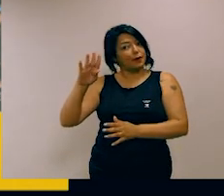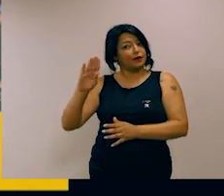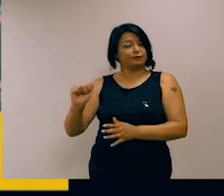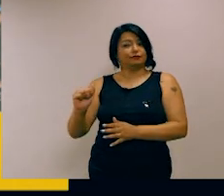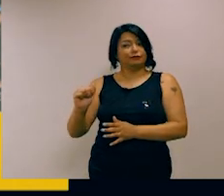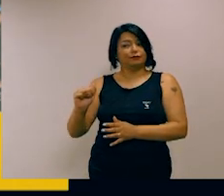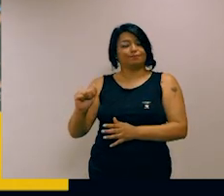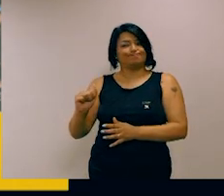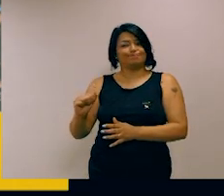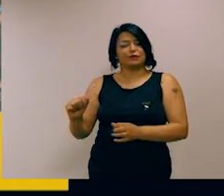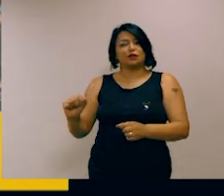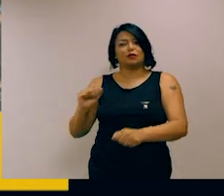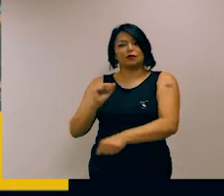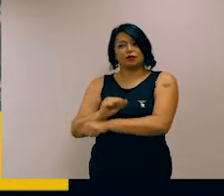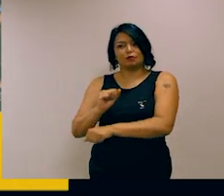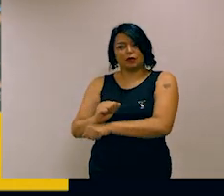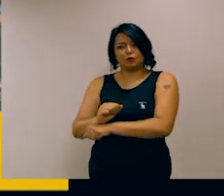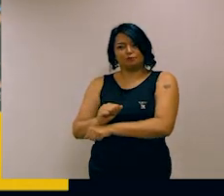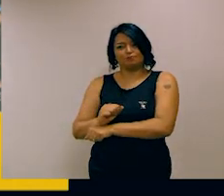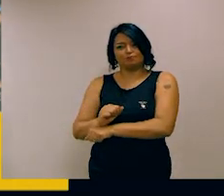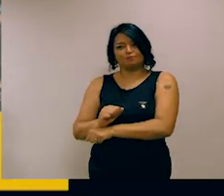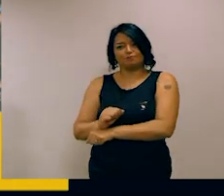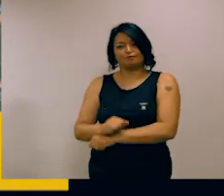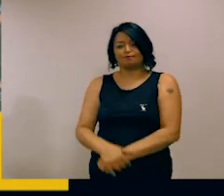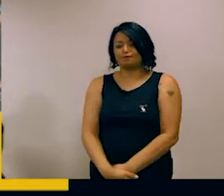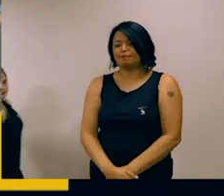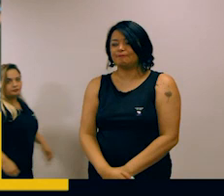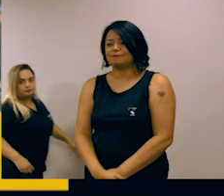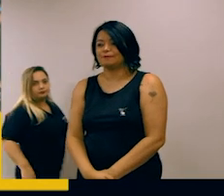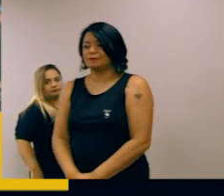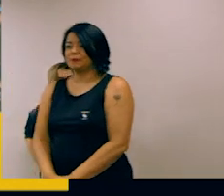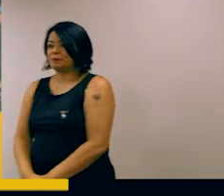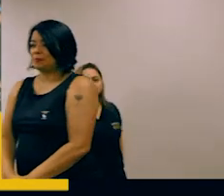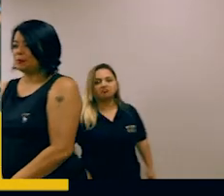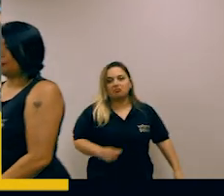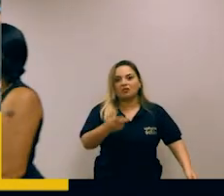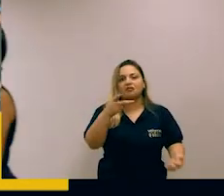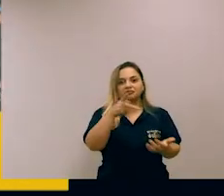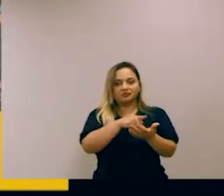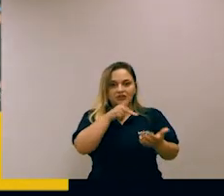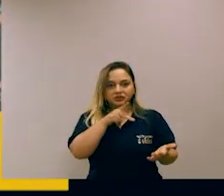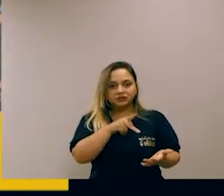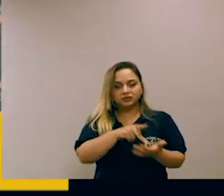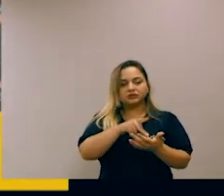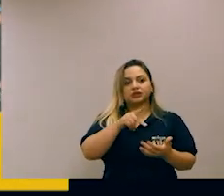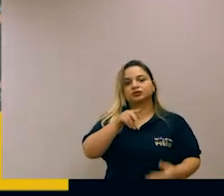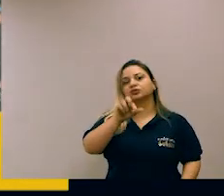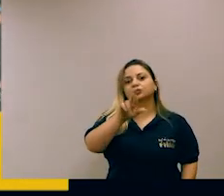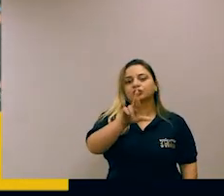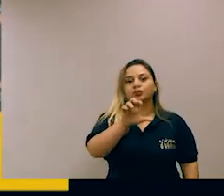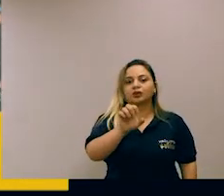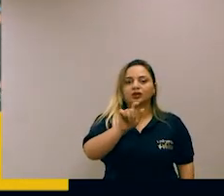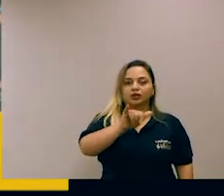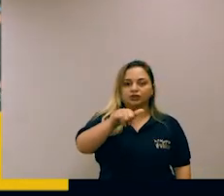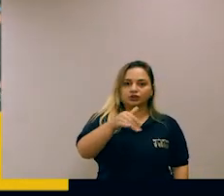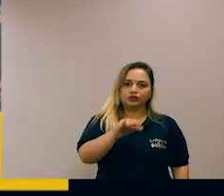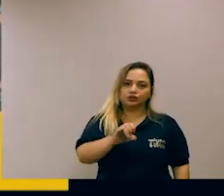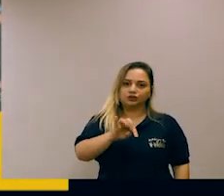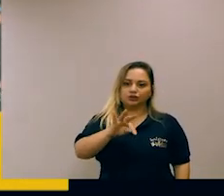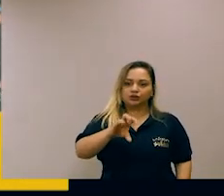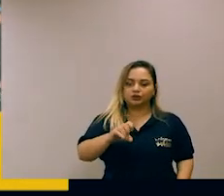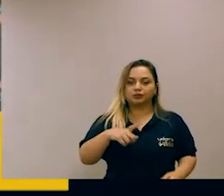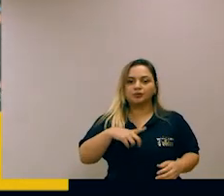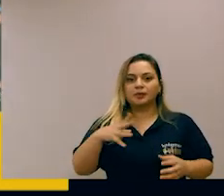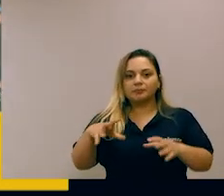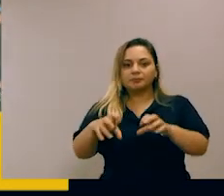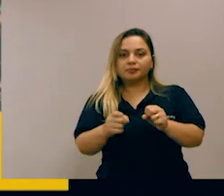10 kilometers. And so since it was very dense, it stopped right here. This is the reality. So the waste got